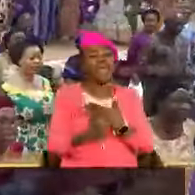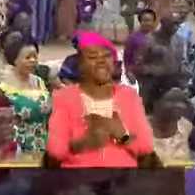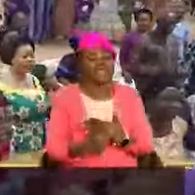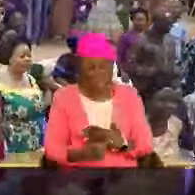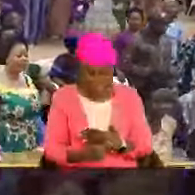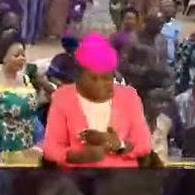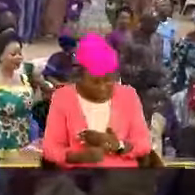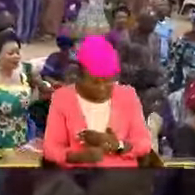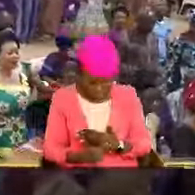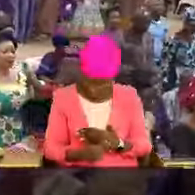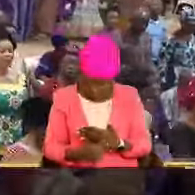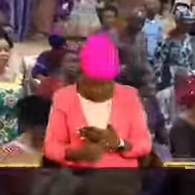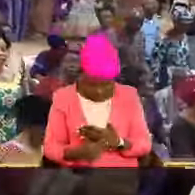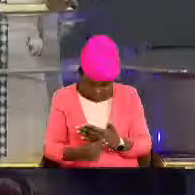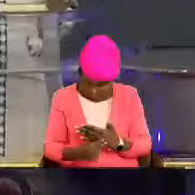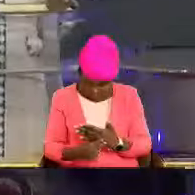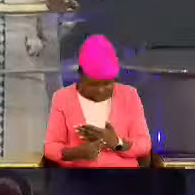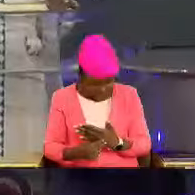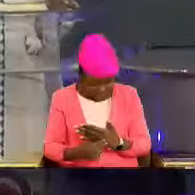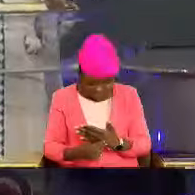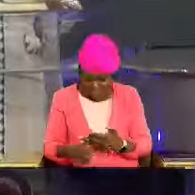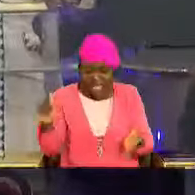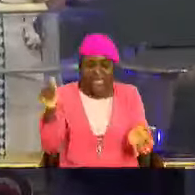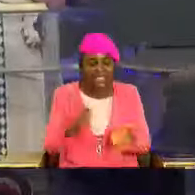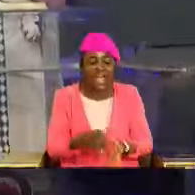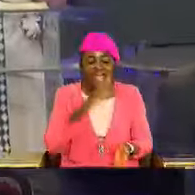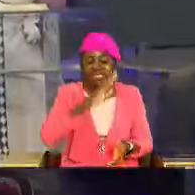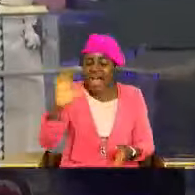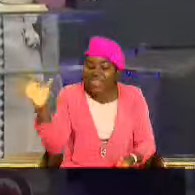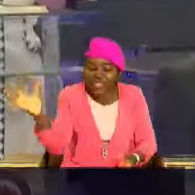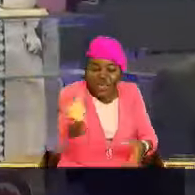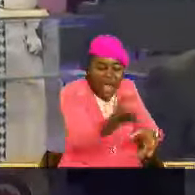Darkness that are swallowing my